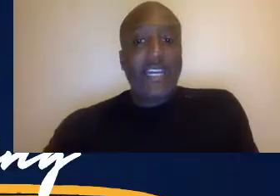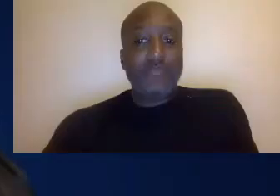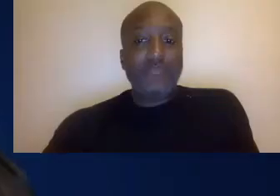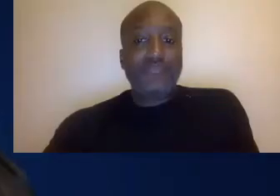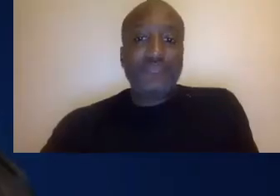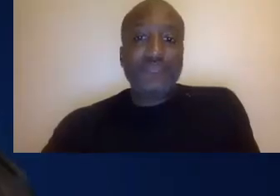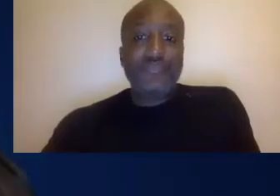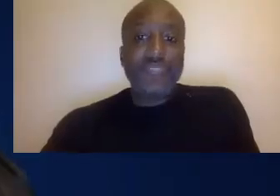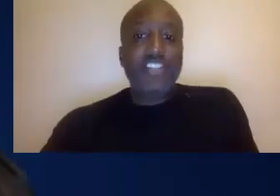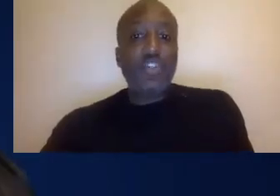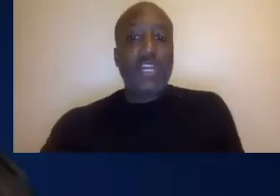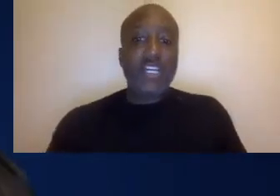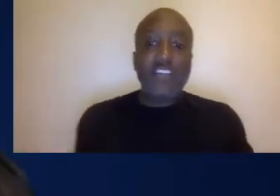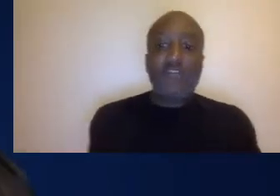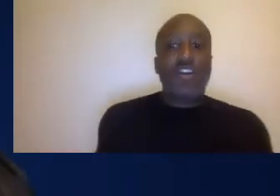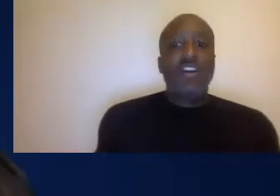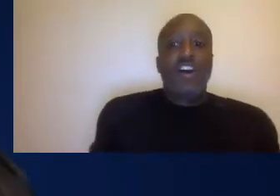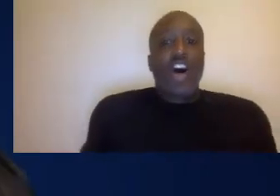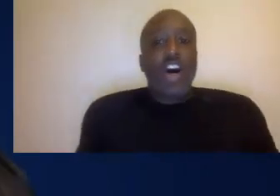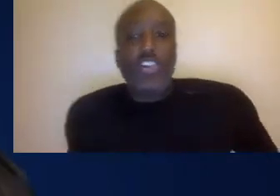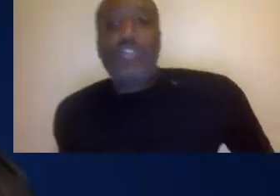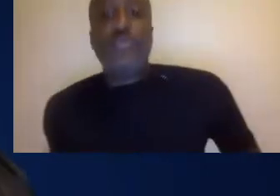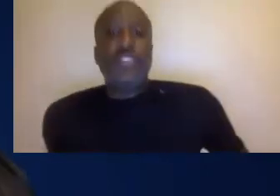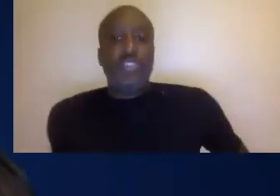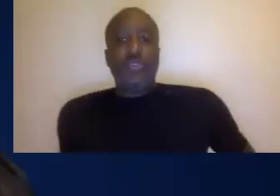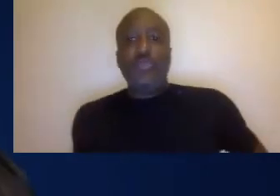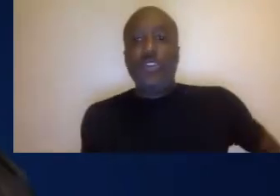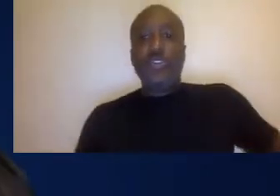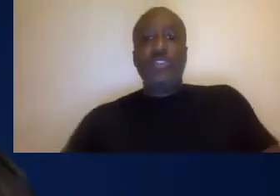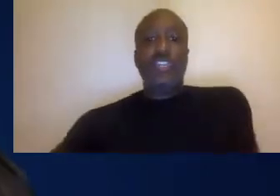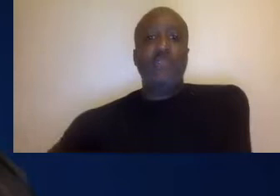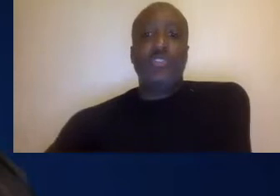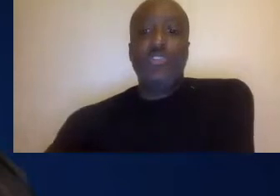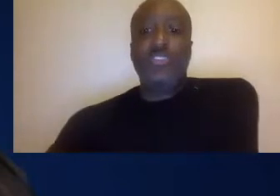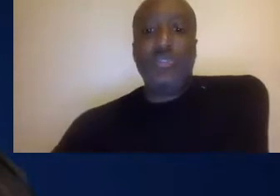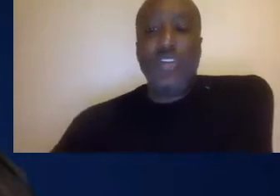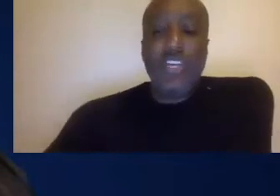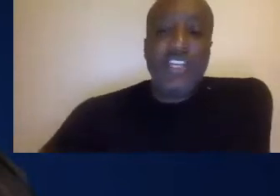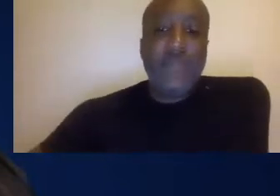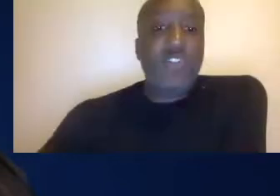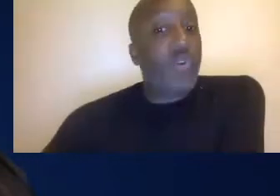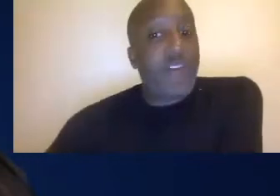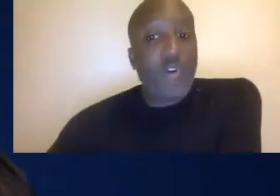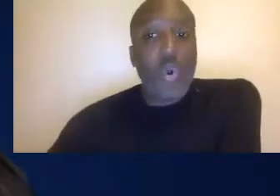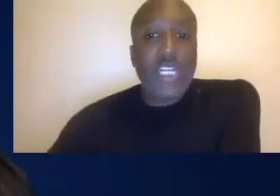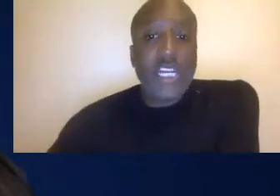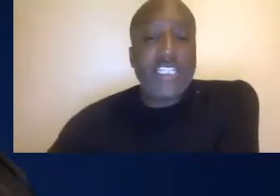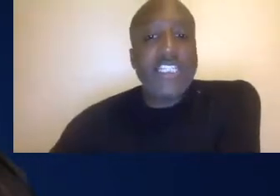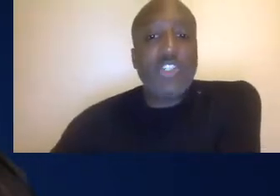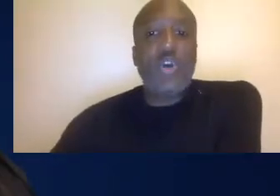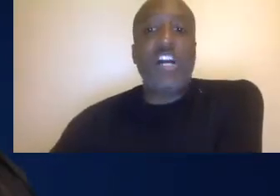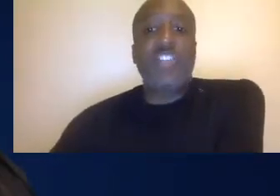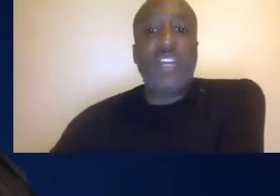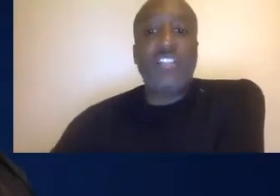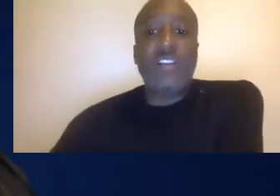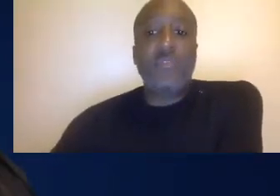again, Andrea, and for all you and your team do to keep us forever organizing. Let's